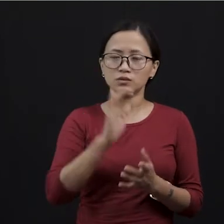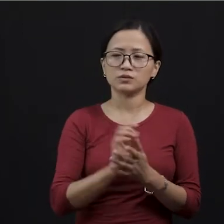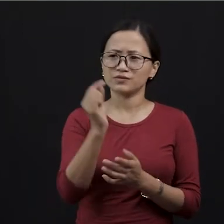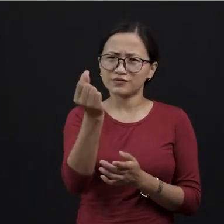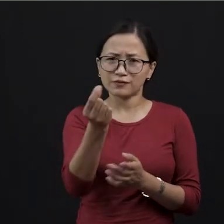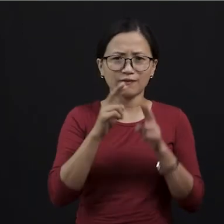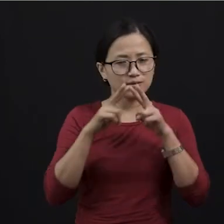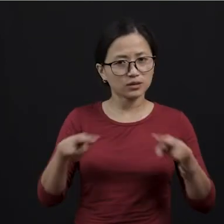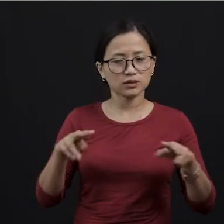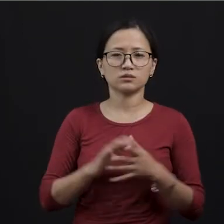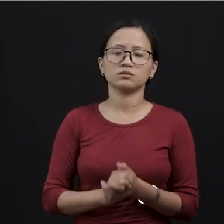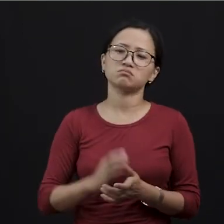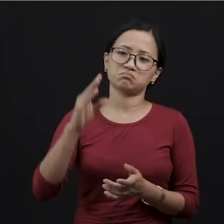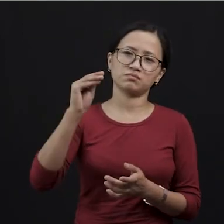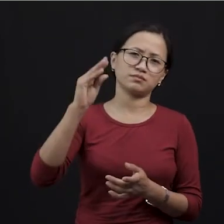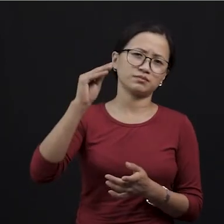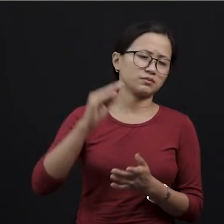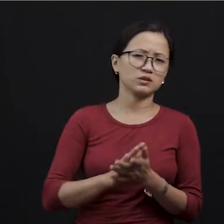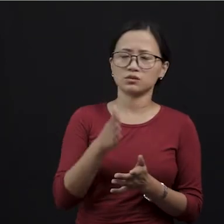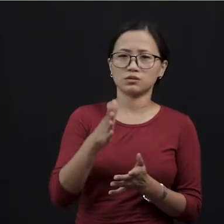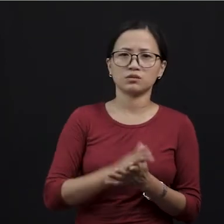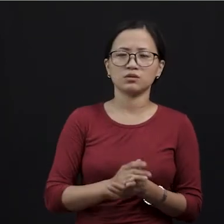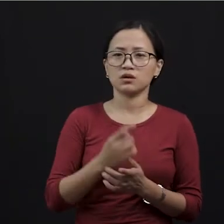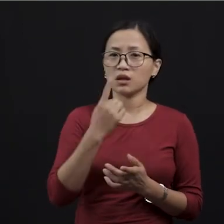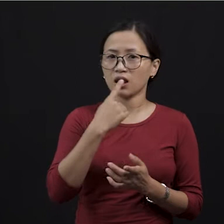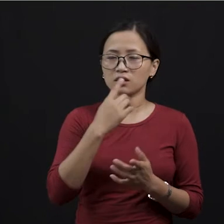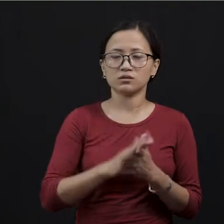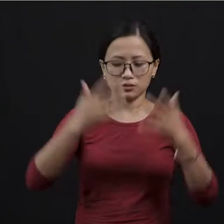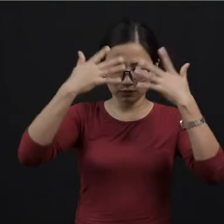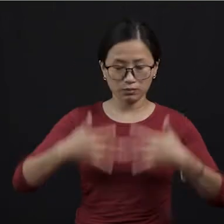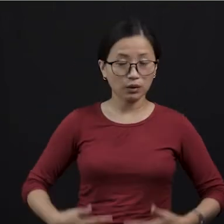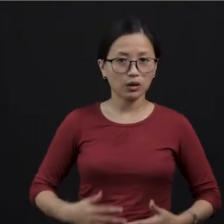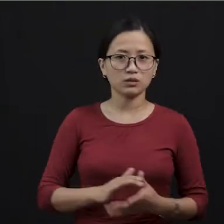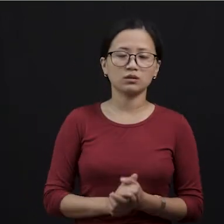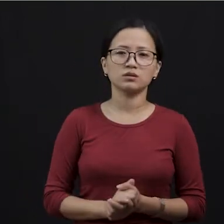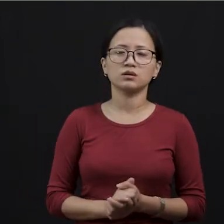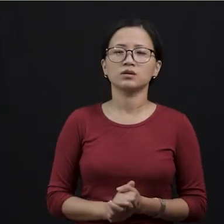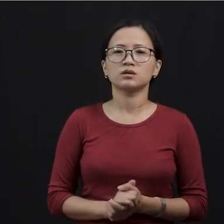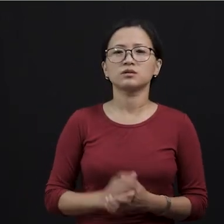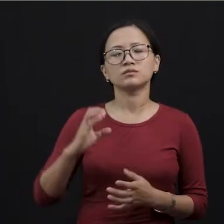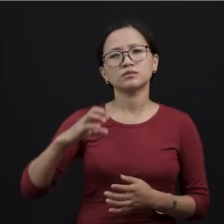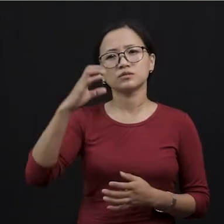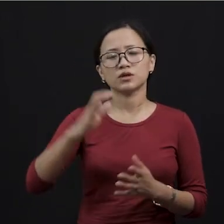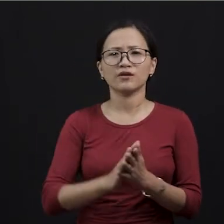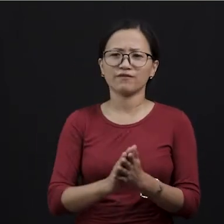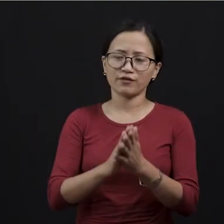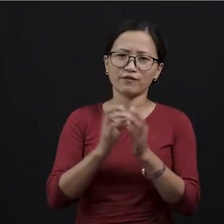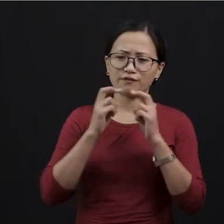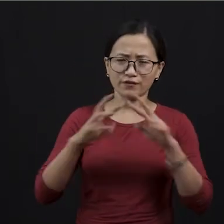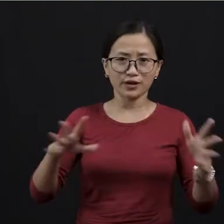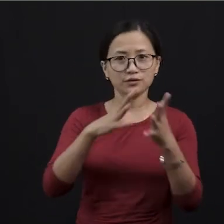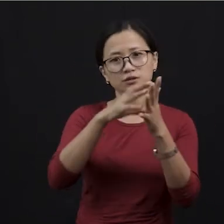little. They don't sweat, okay? And their dung, even their potty, okay, even the potty of the camel is very